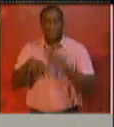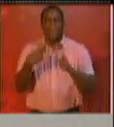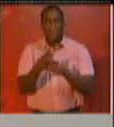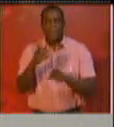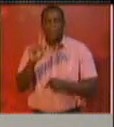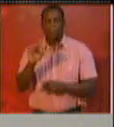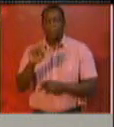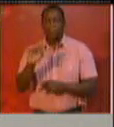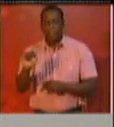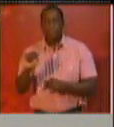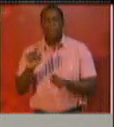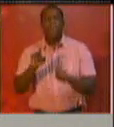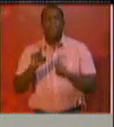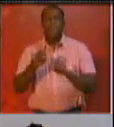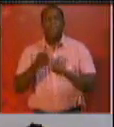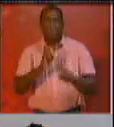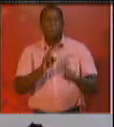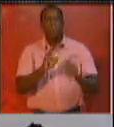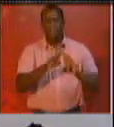our stakeholders.